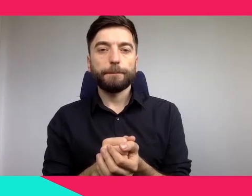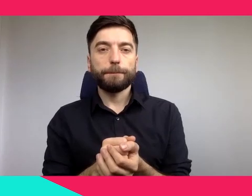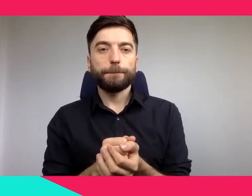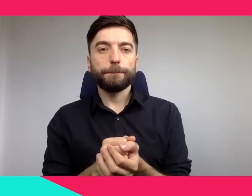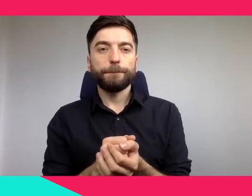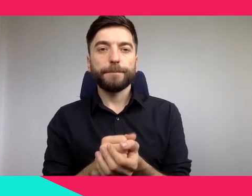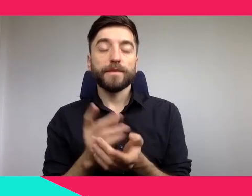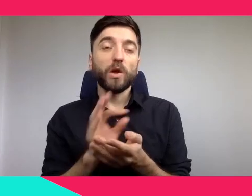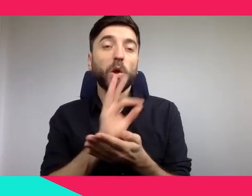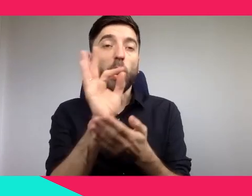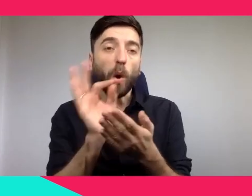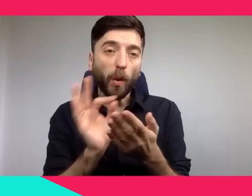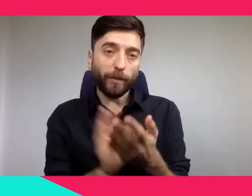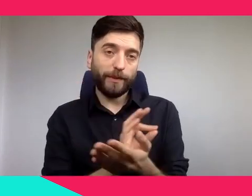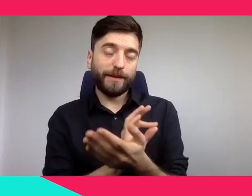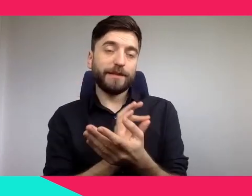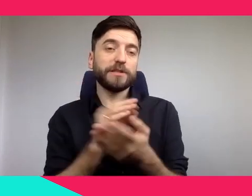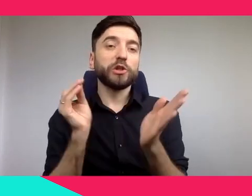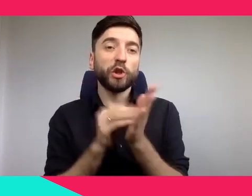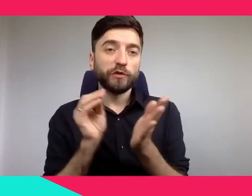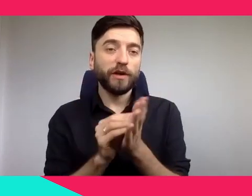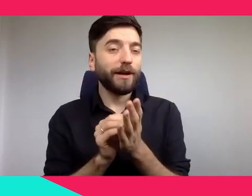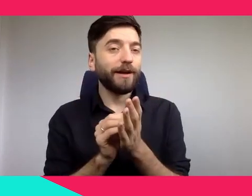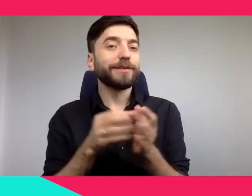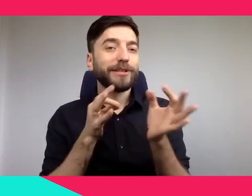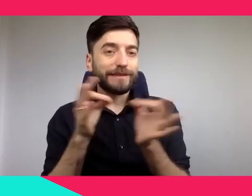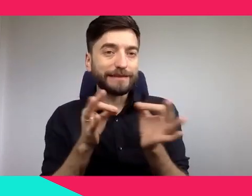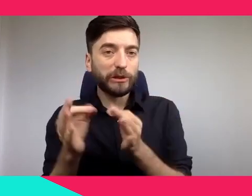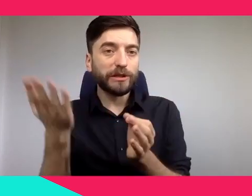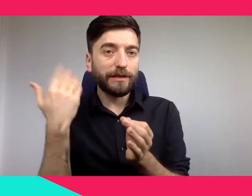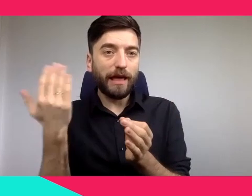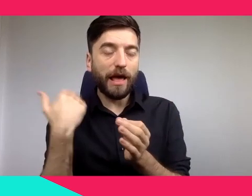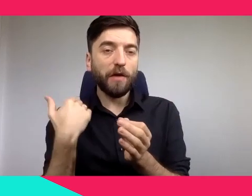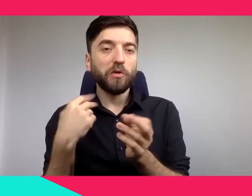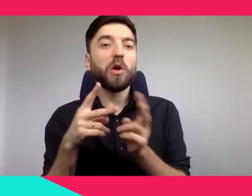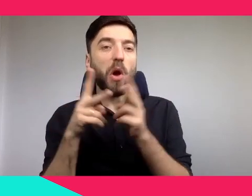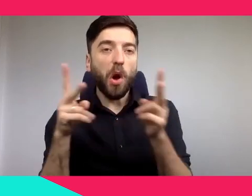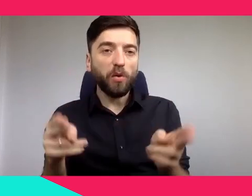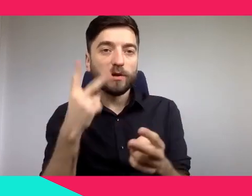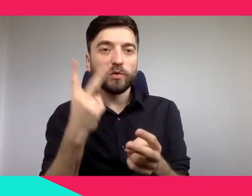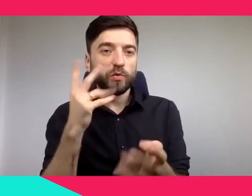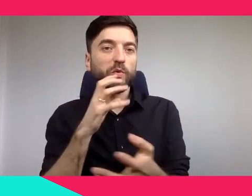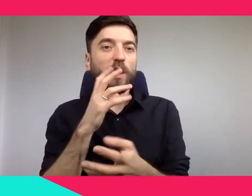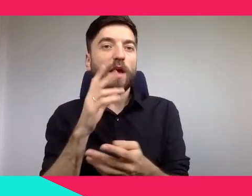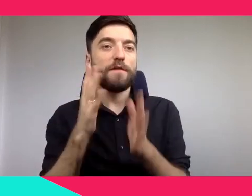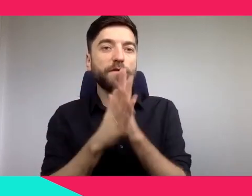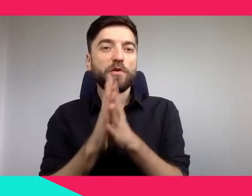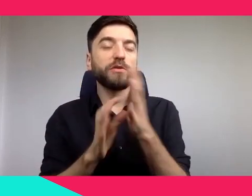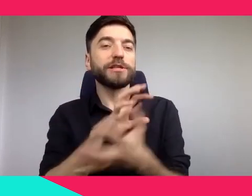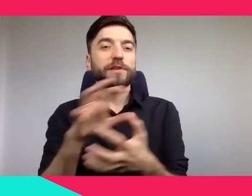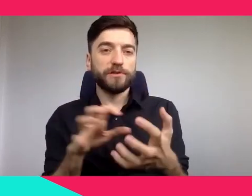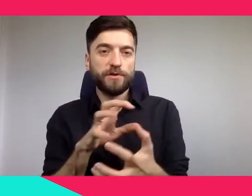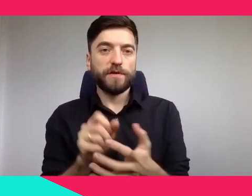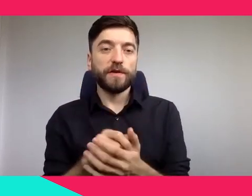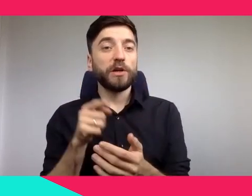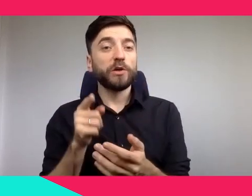And so these four keywords are, for me, very important in the new way that